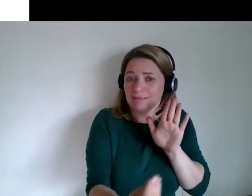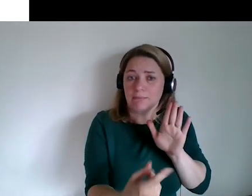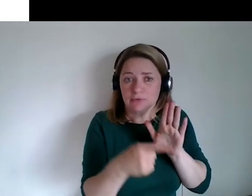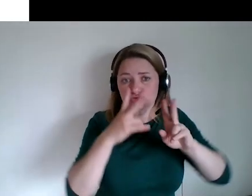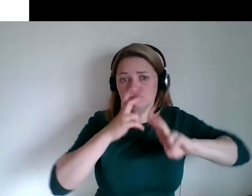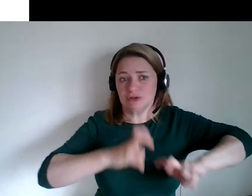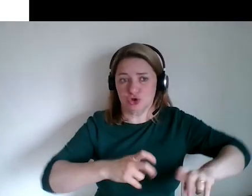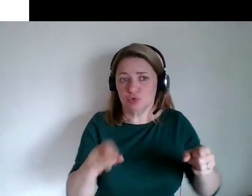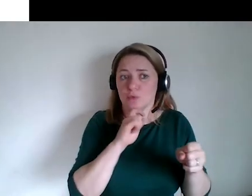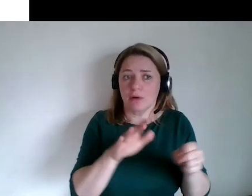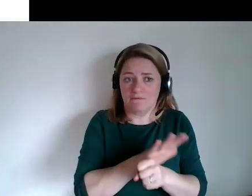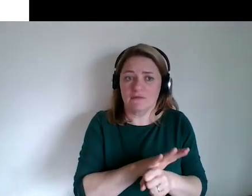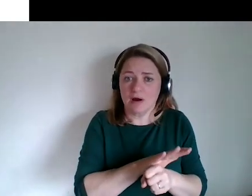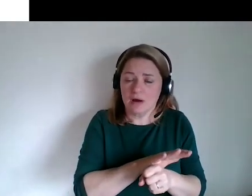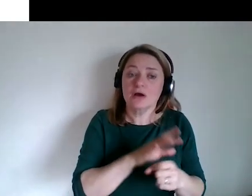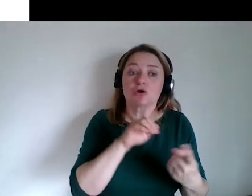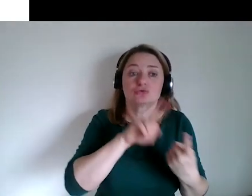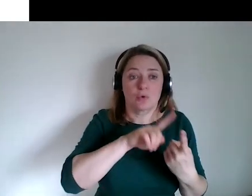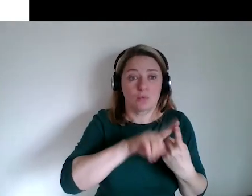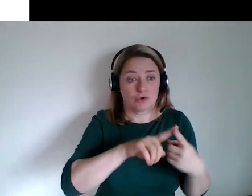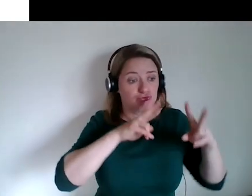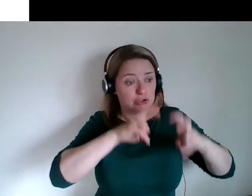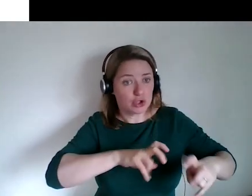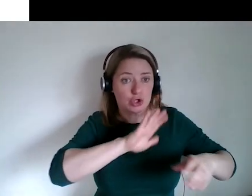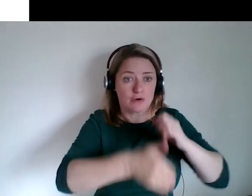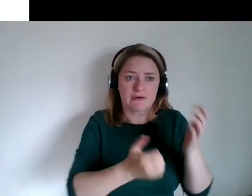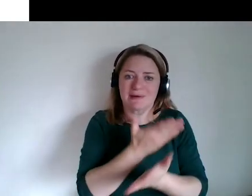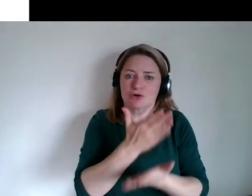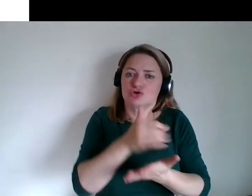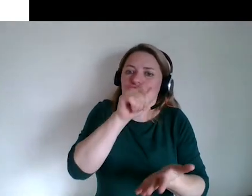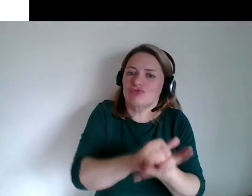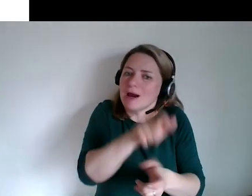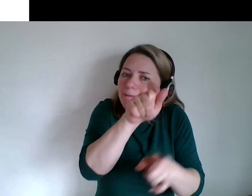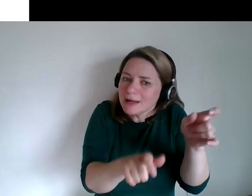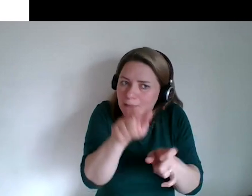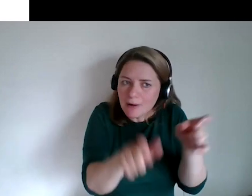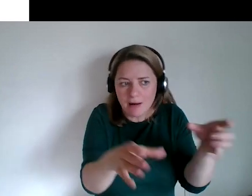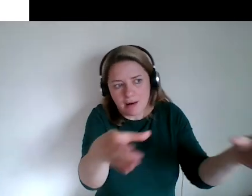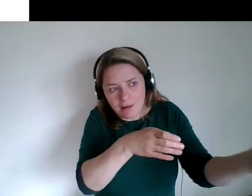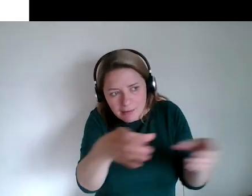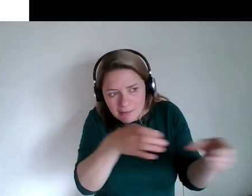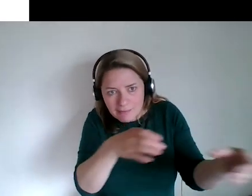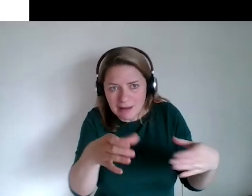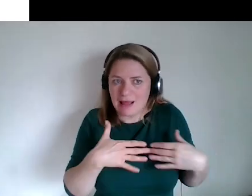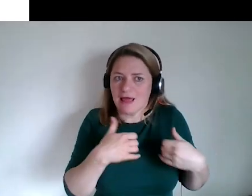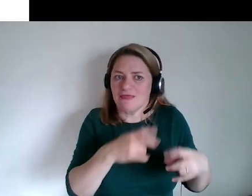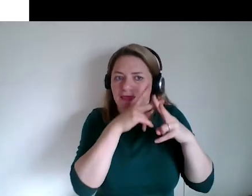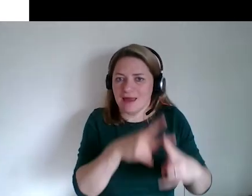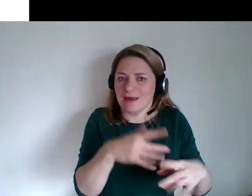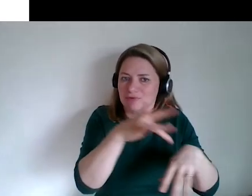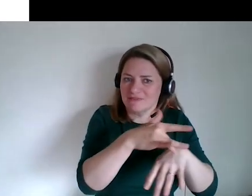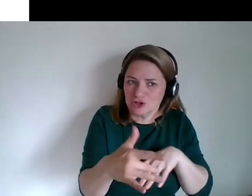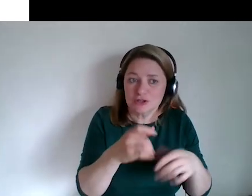fall into our scope. So research that's around getting the right people into health and care professions, ensuring that